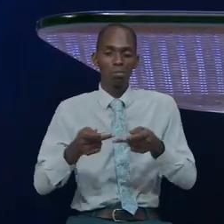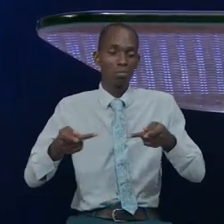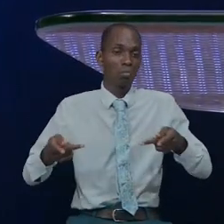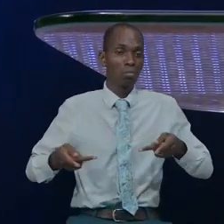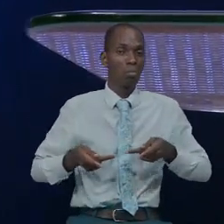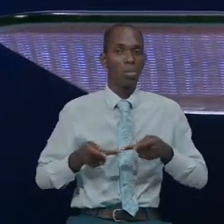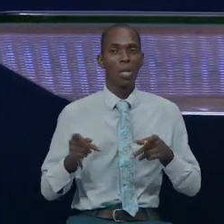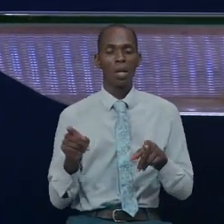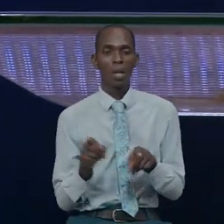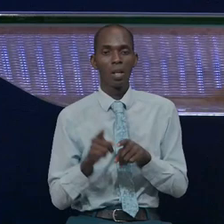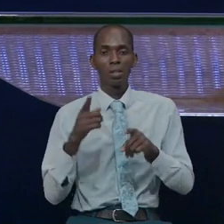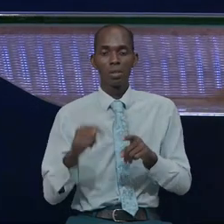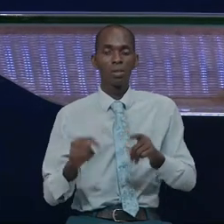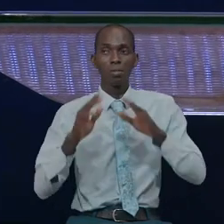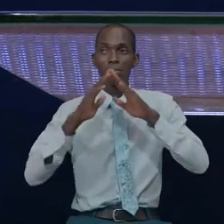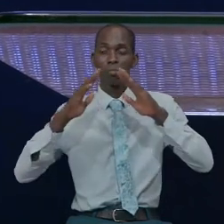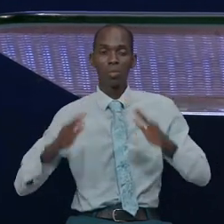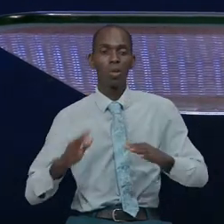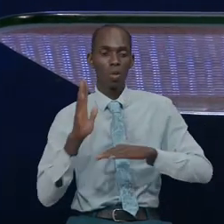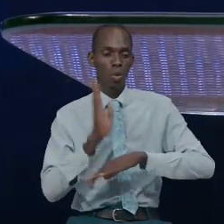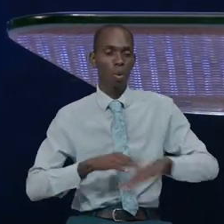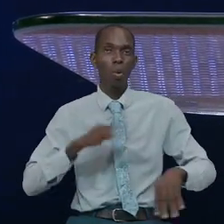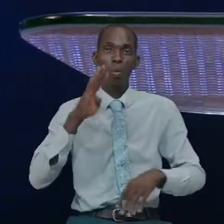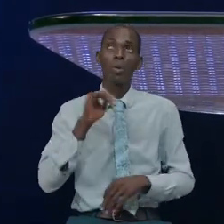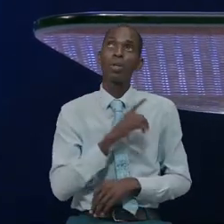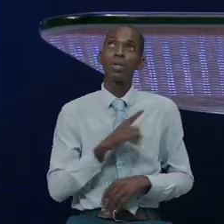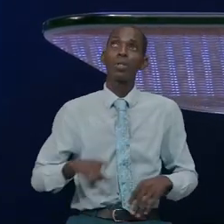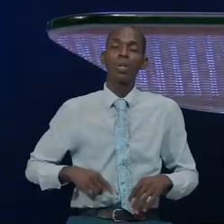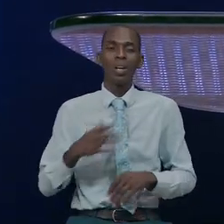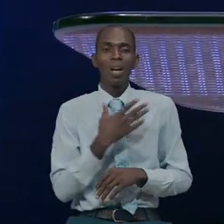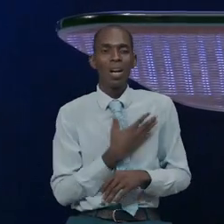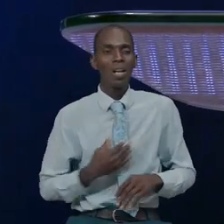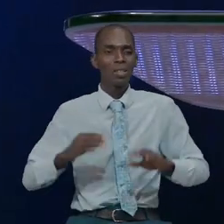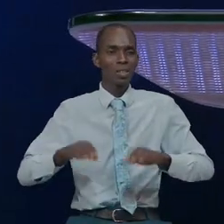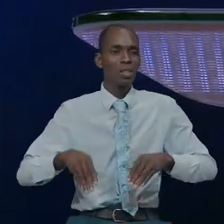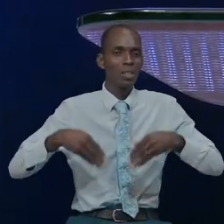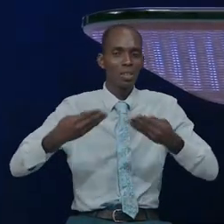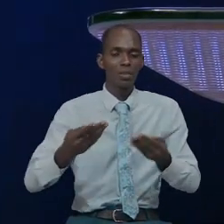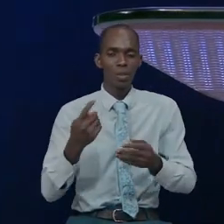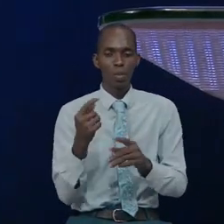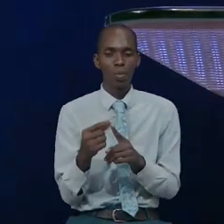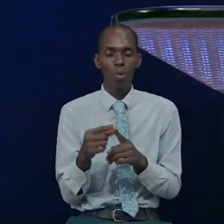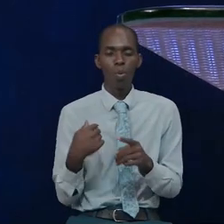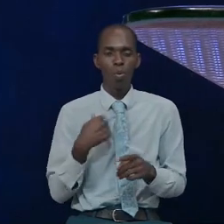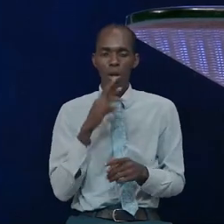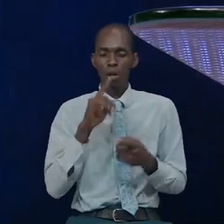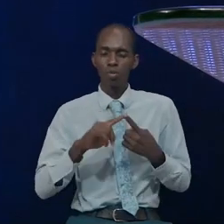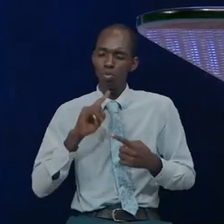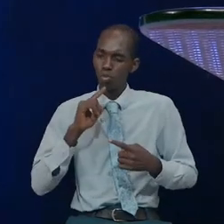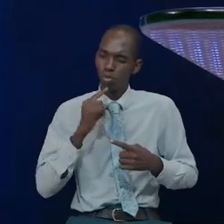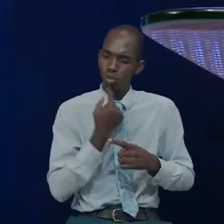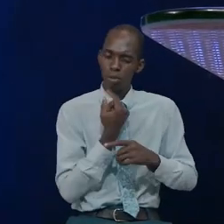an entity called by the Lord and given the word, and were to earnestly contend for the faith